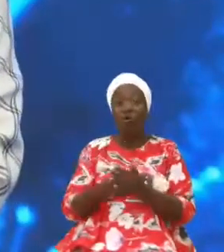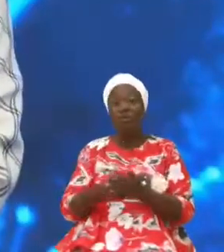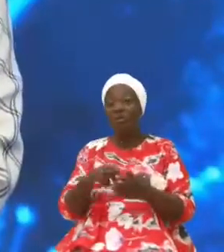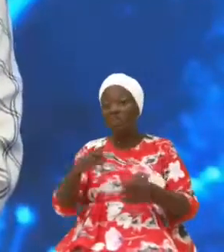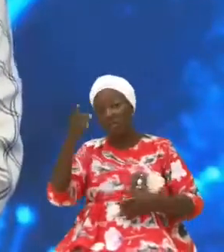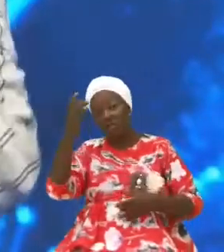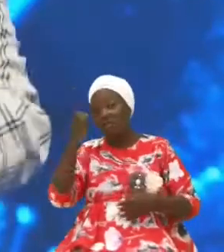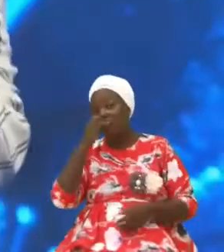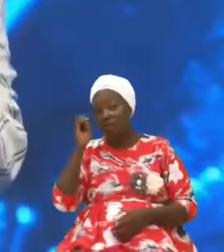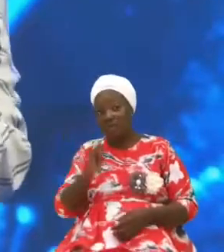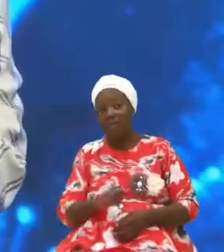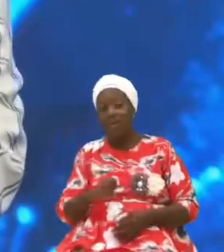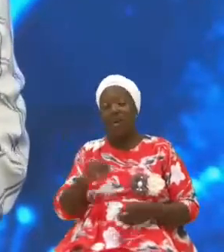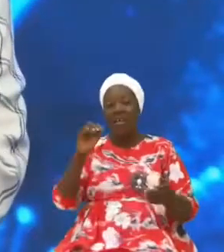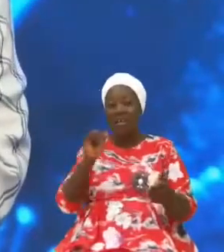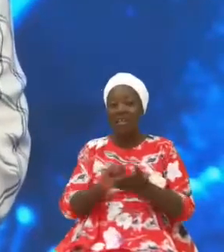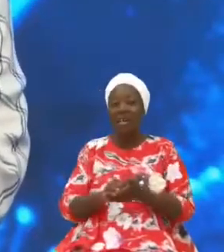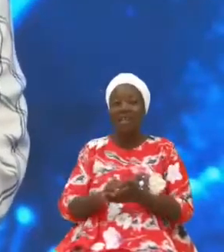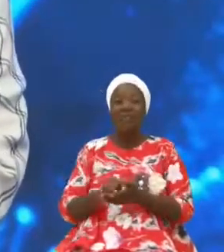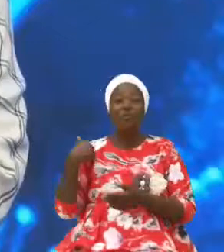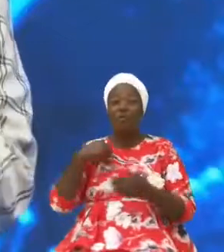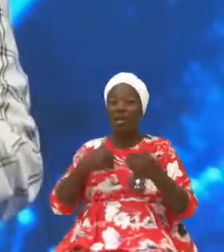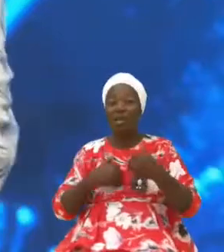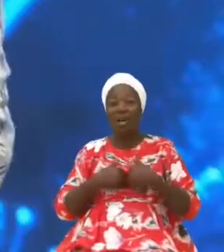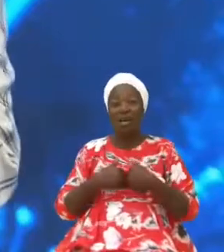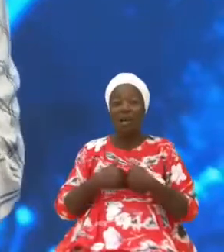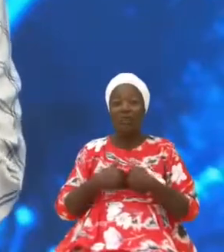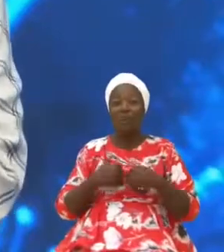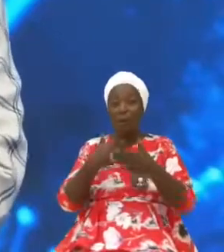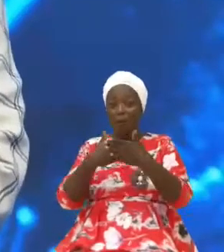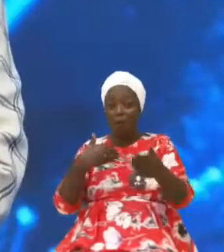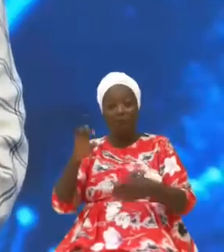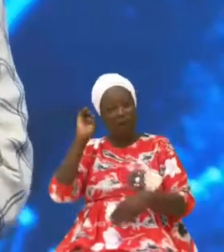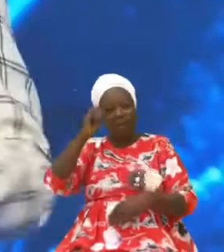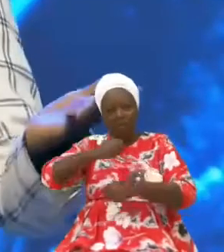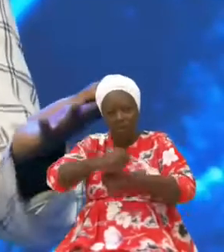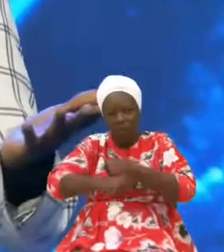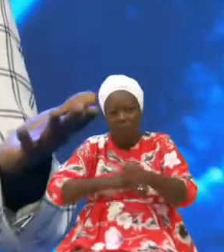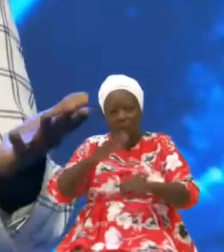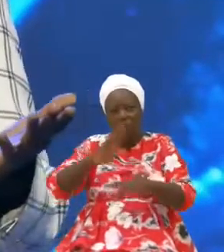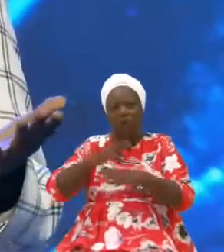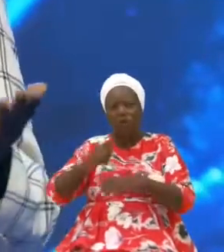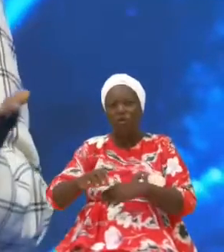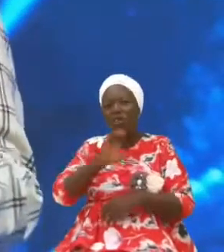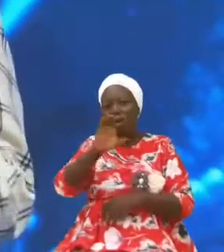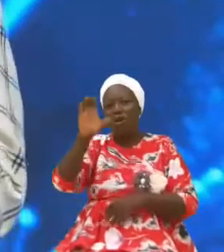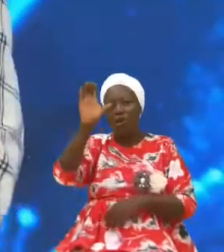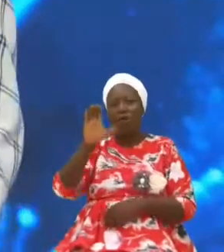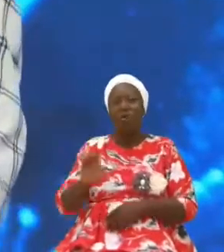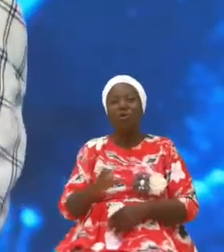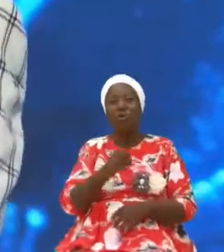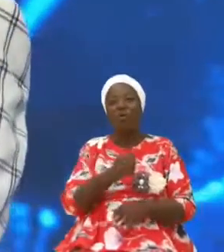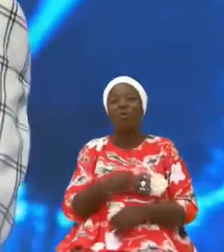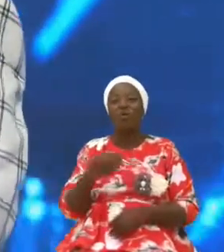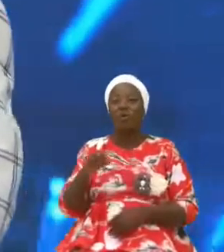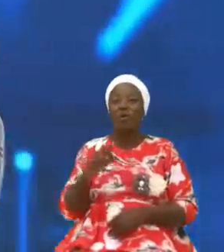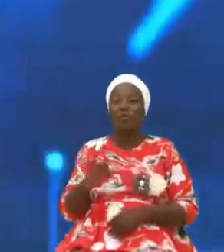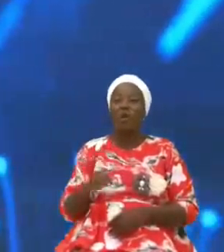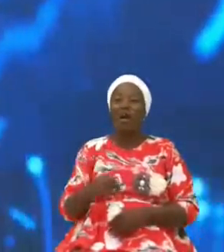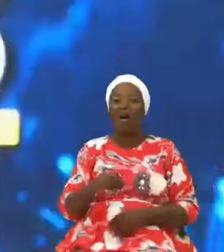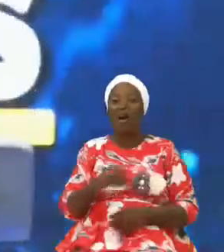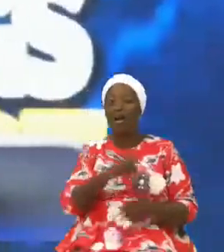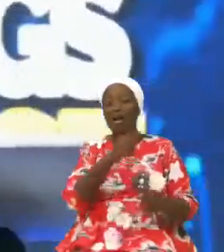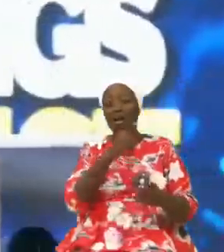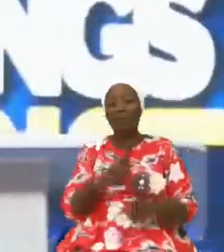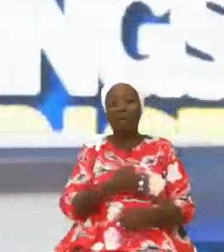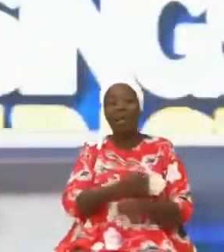transgression, all the sin, all the evil that we had in before, he suffered on